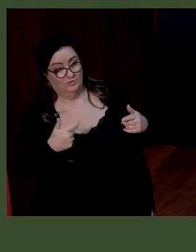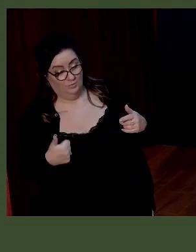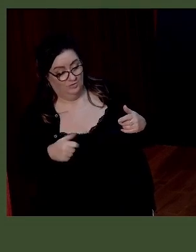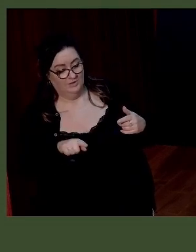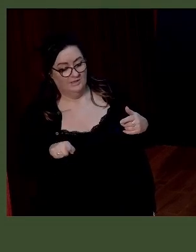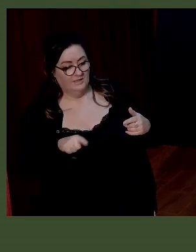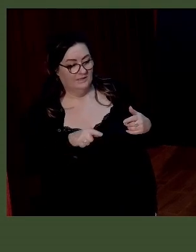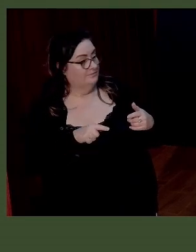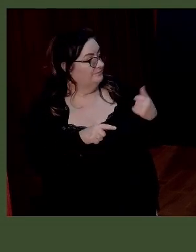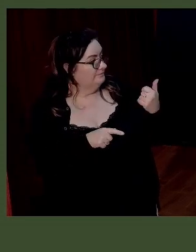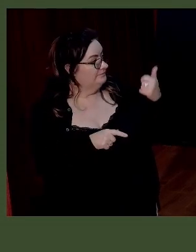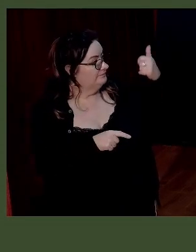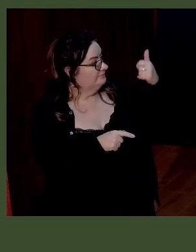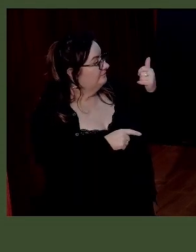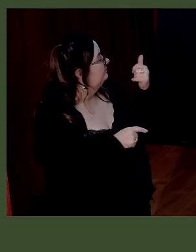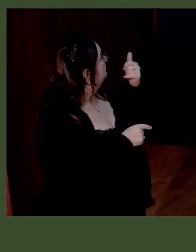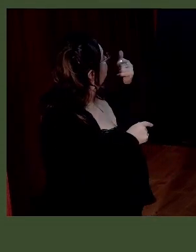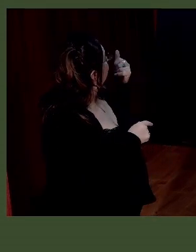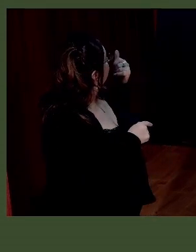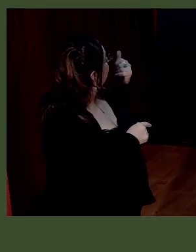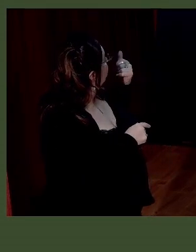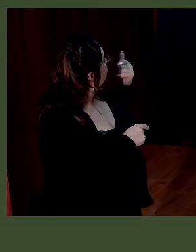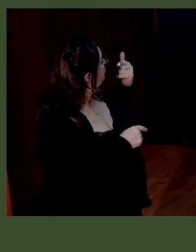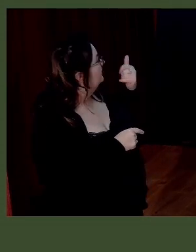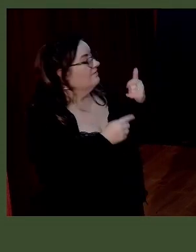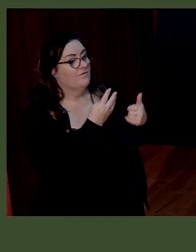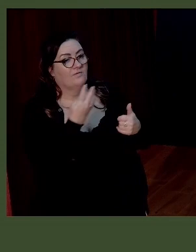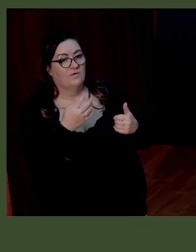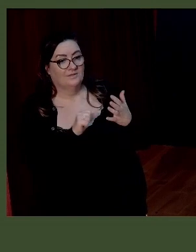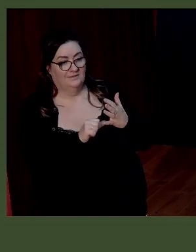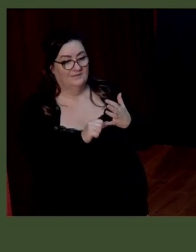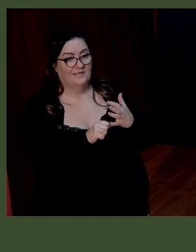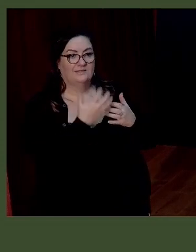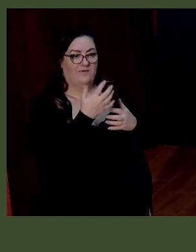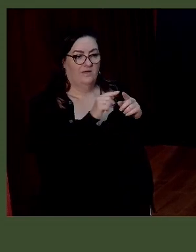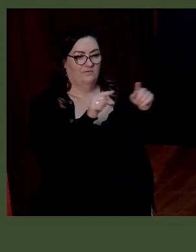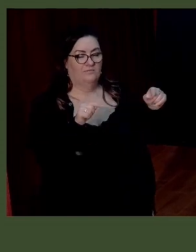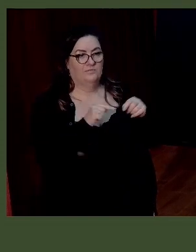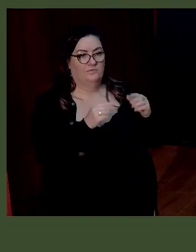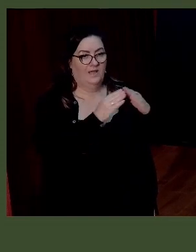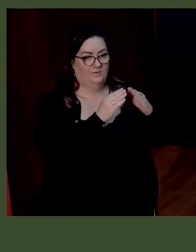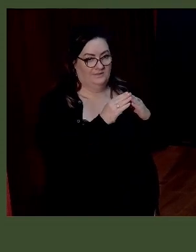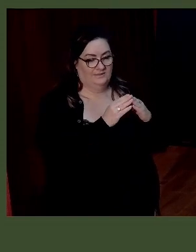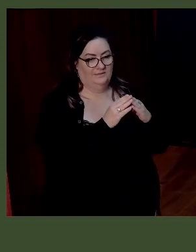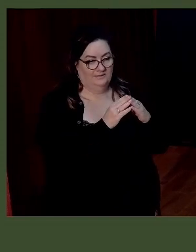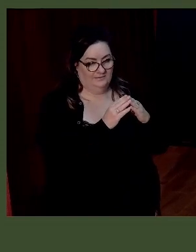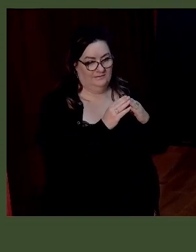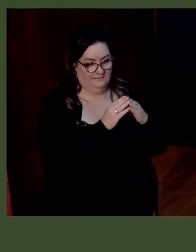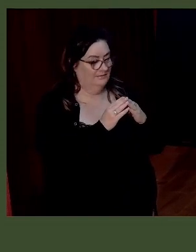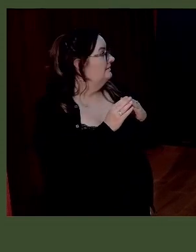4,284 dwellings under tenant purchase. These are the five-roomed houses. Central flat schemes,